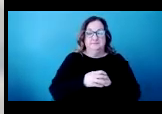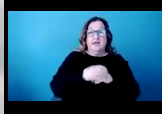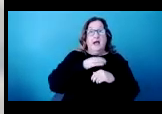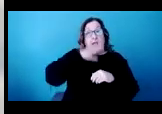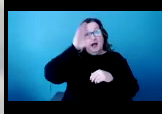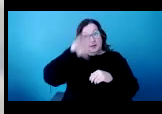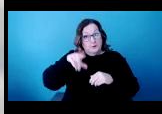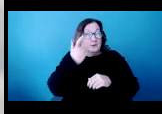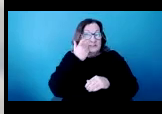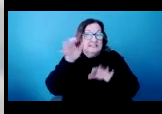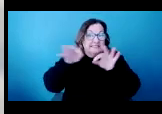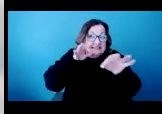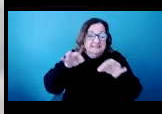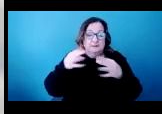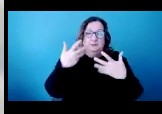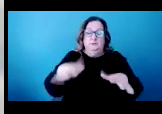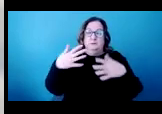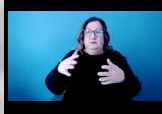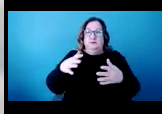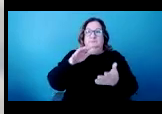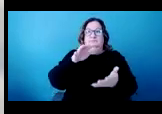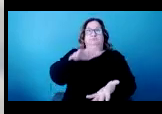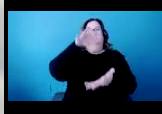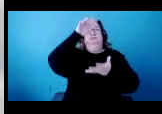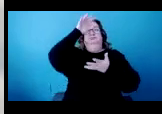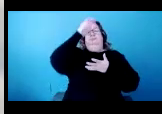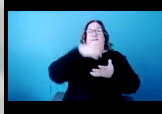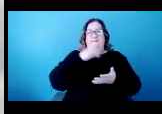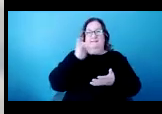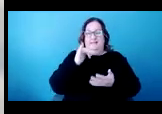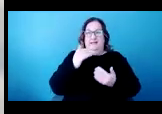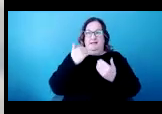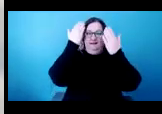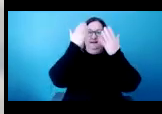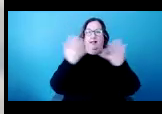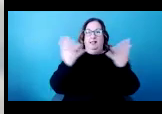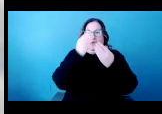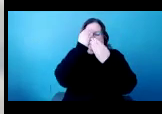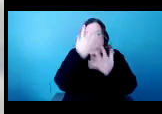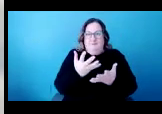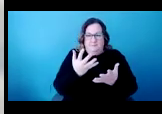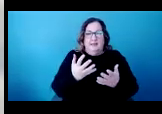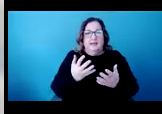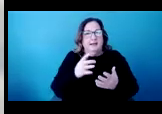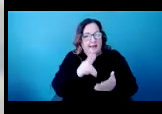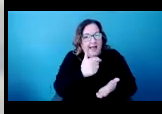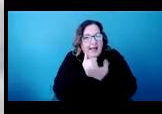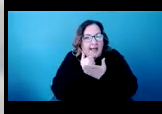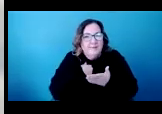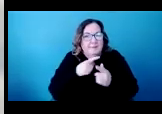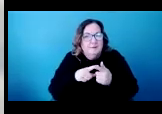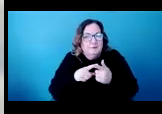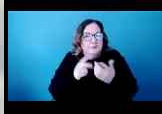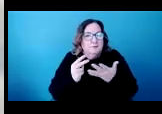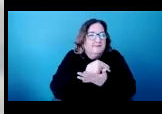really good for me even to like review this process, because I saw someone had put in